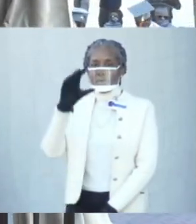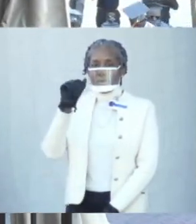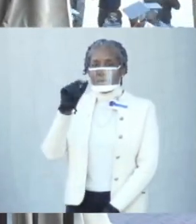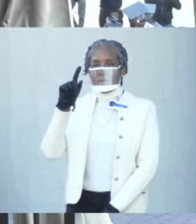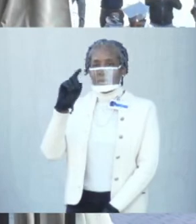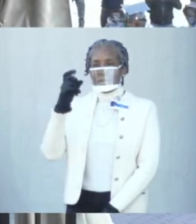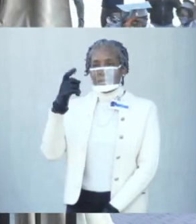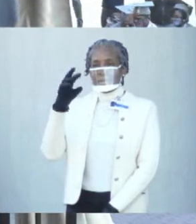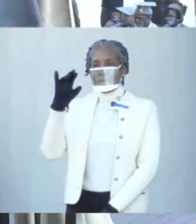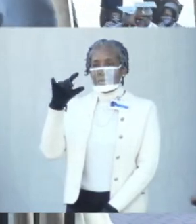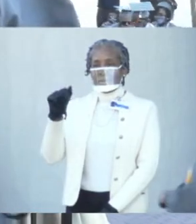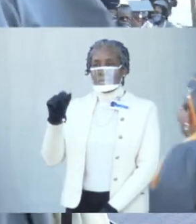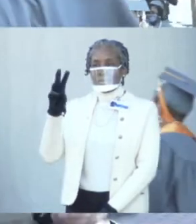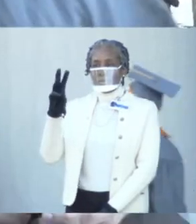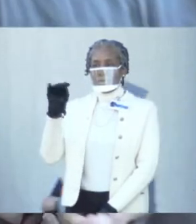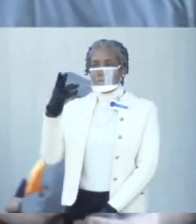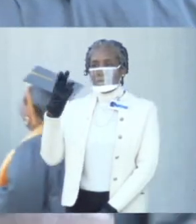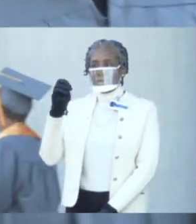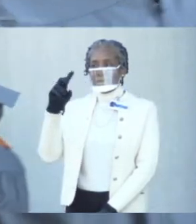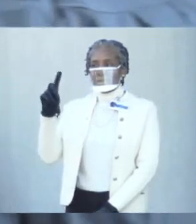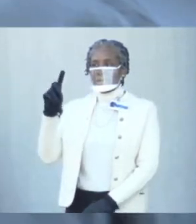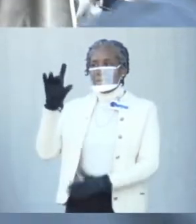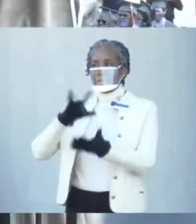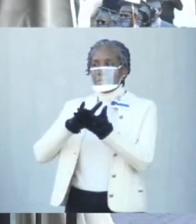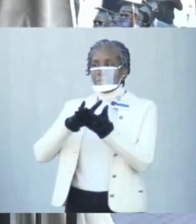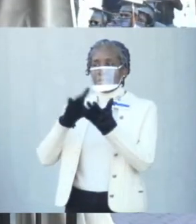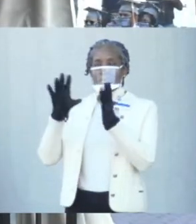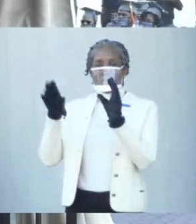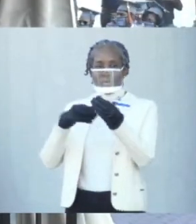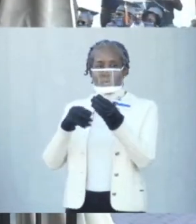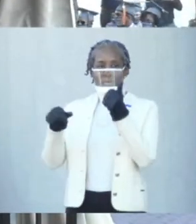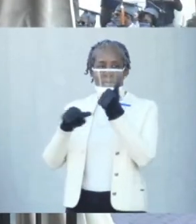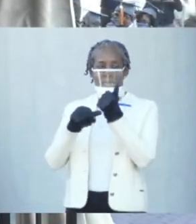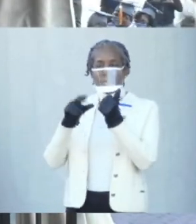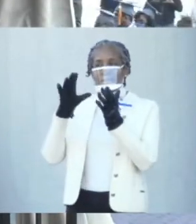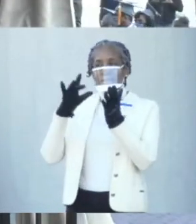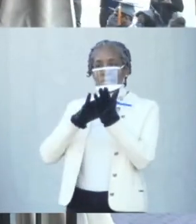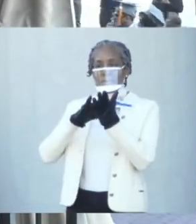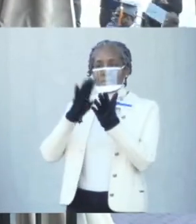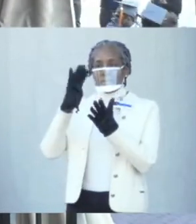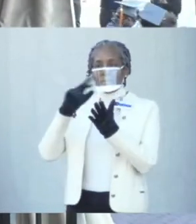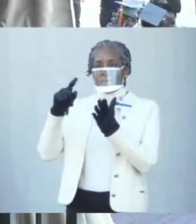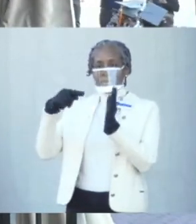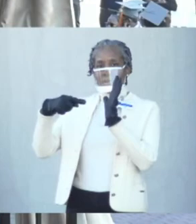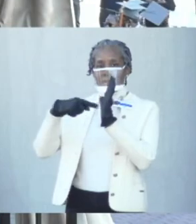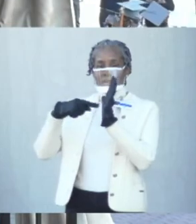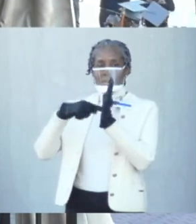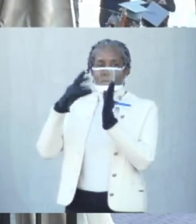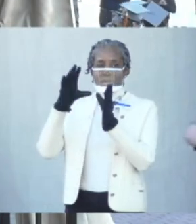Alexandria Bohini, Medical Office Administration, Medical Billing and Coding.